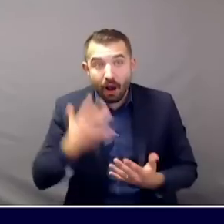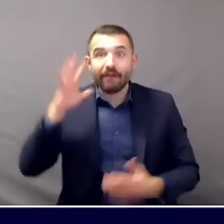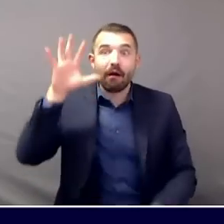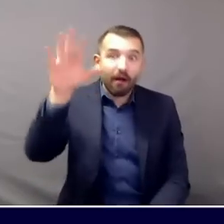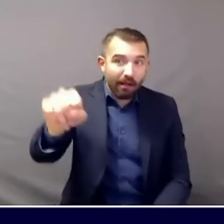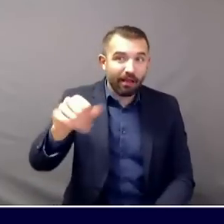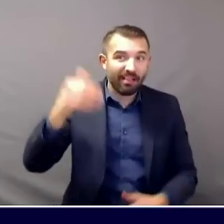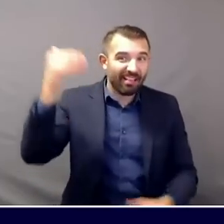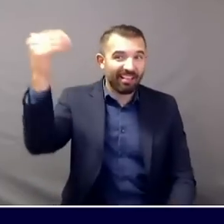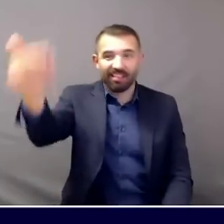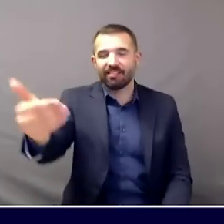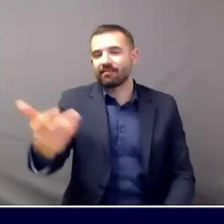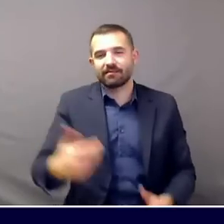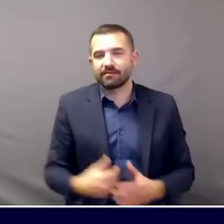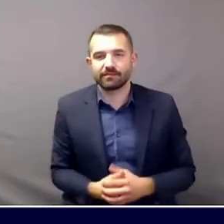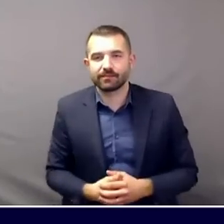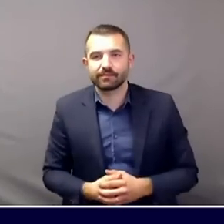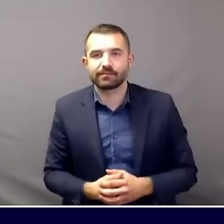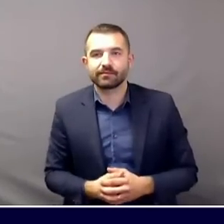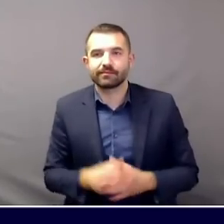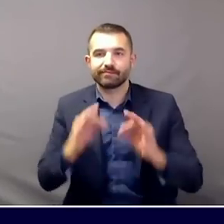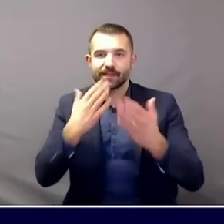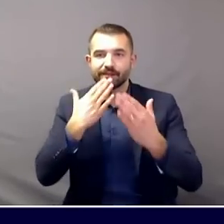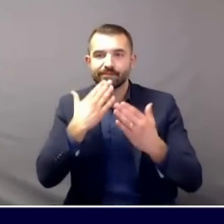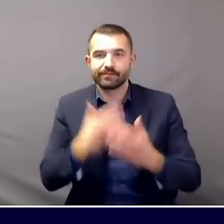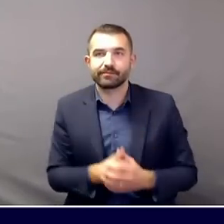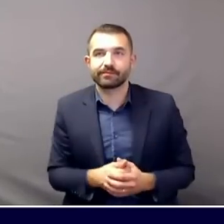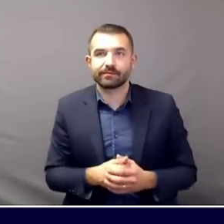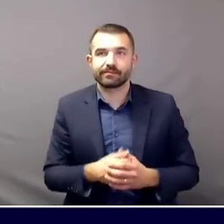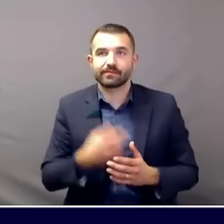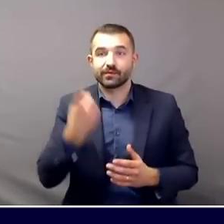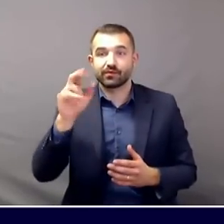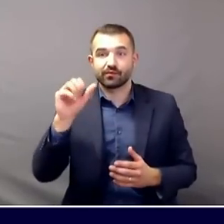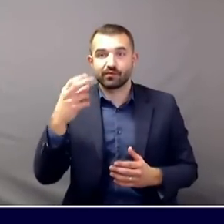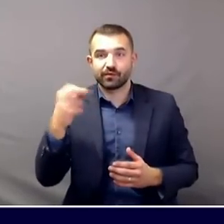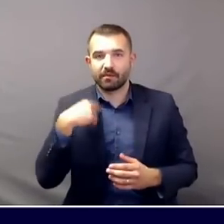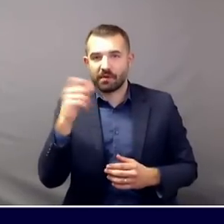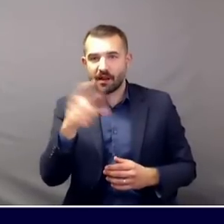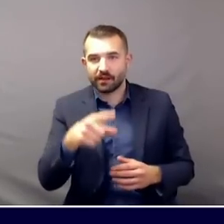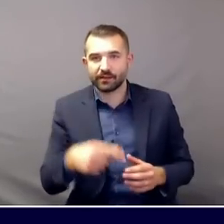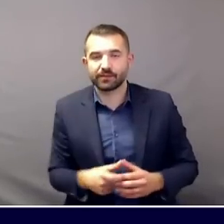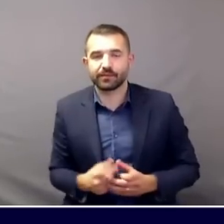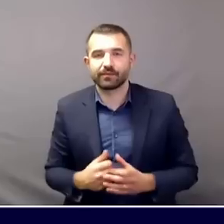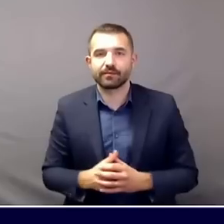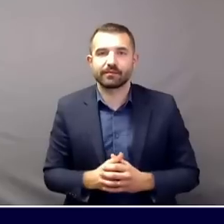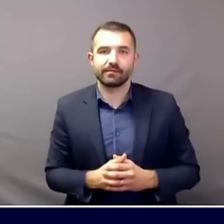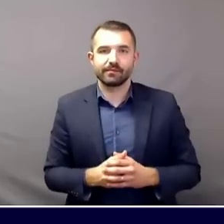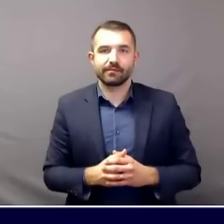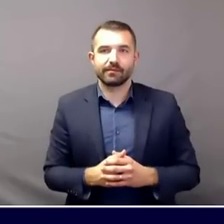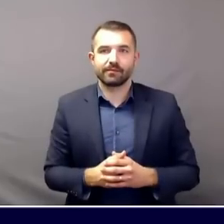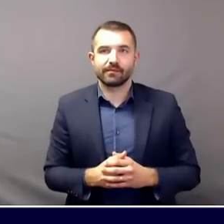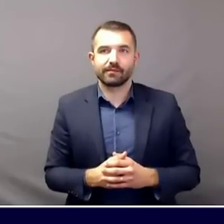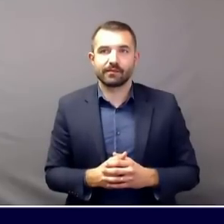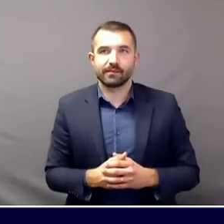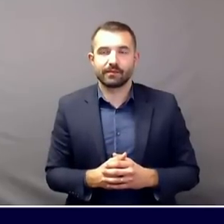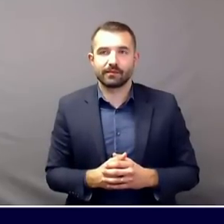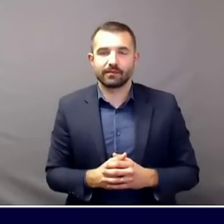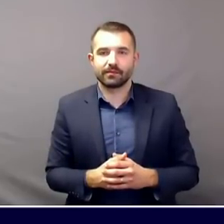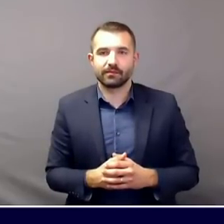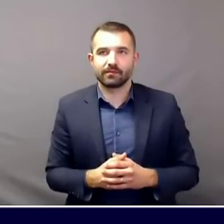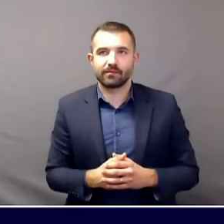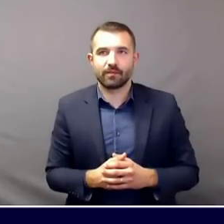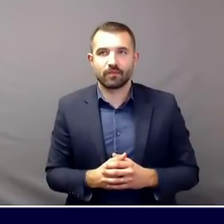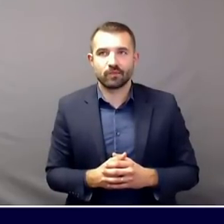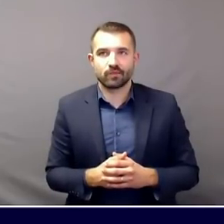Thank you. And the next question is probably for Dr. Shah or even for Governor Mills, but is Maine planning to train any firefighters,